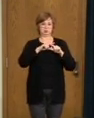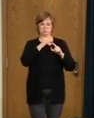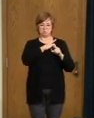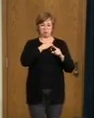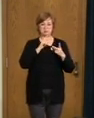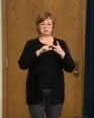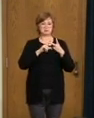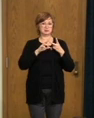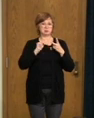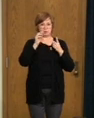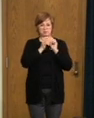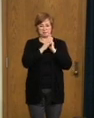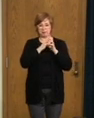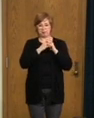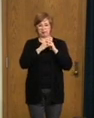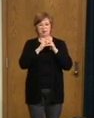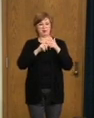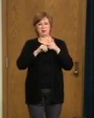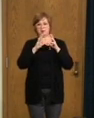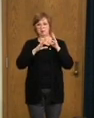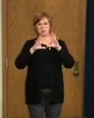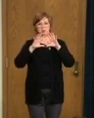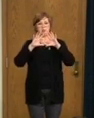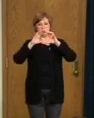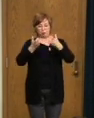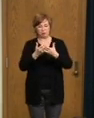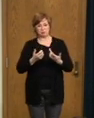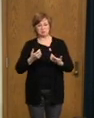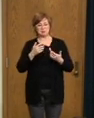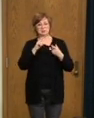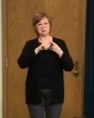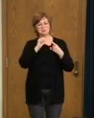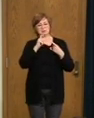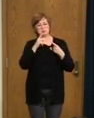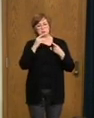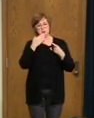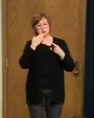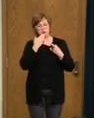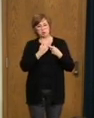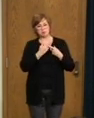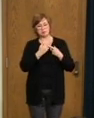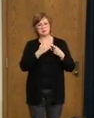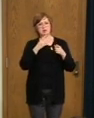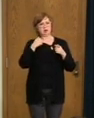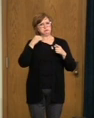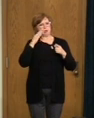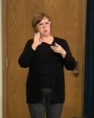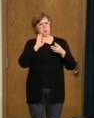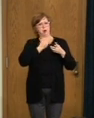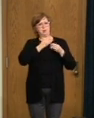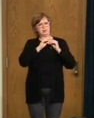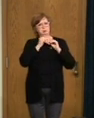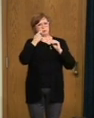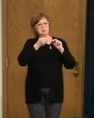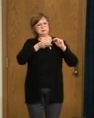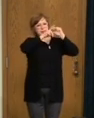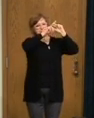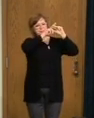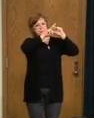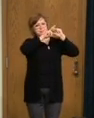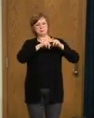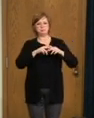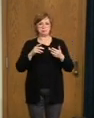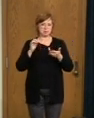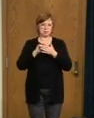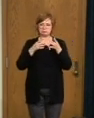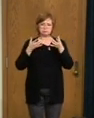world, Saskatchewan has fared well. That's despite we have had recent surges in our numbers, like many other areas have,